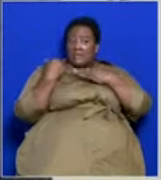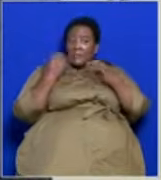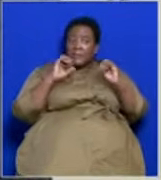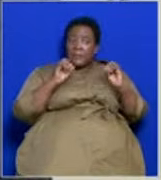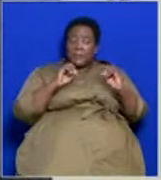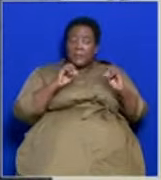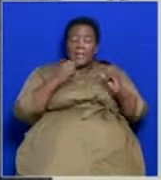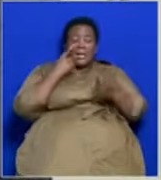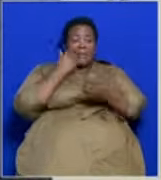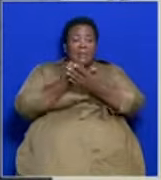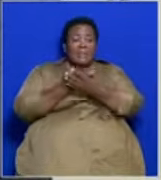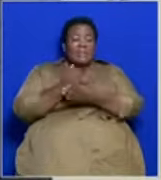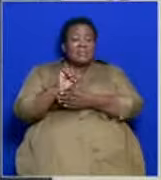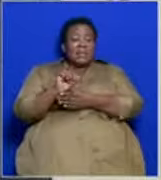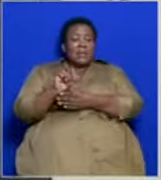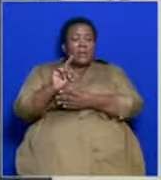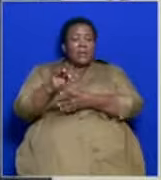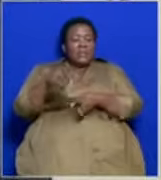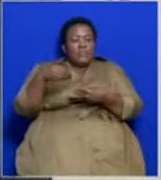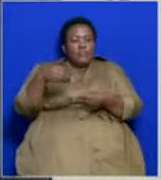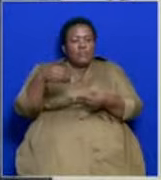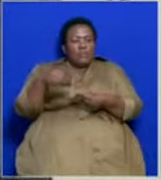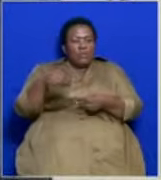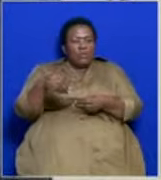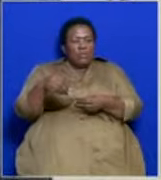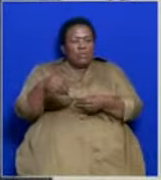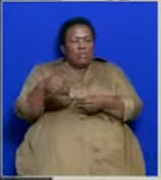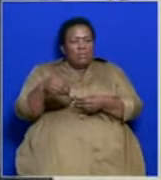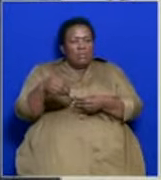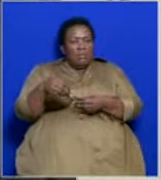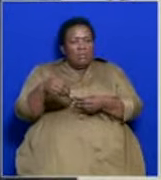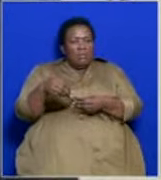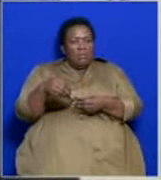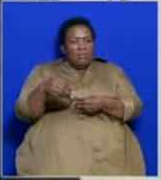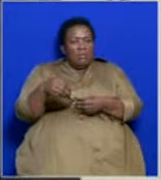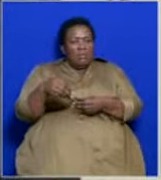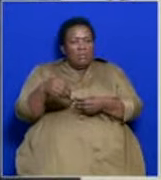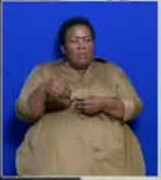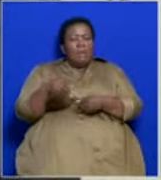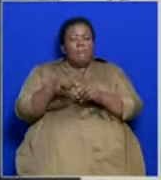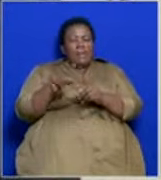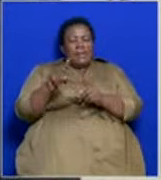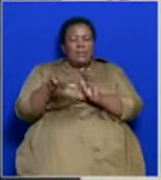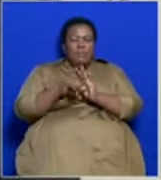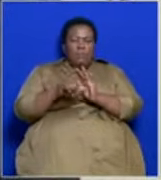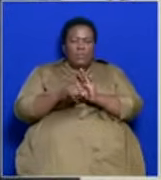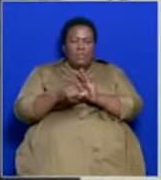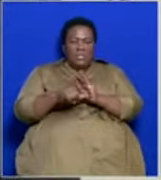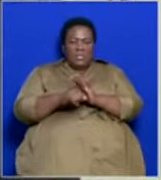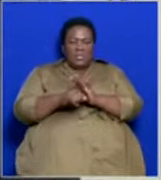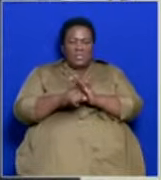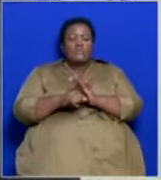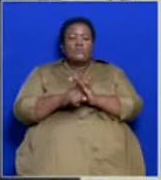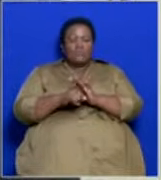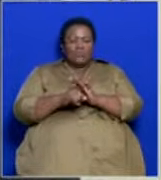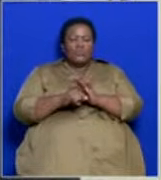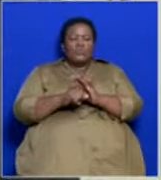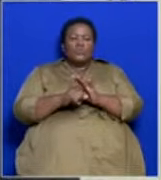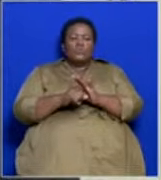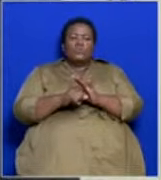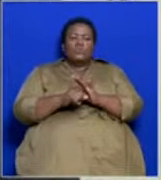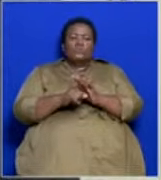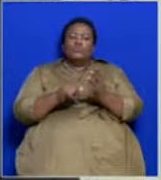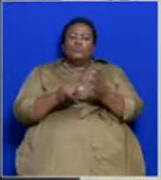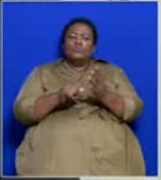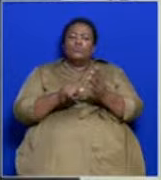material and essential to the substantiation of the case against the EMPD members